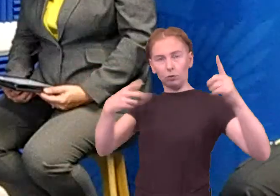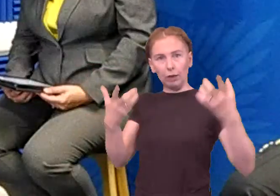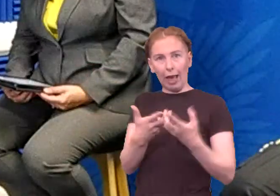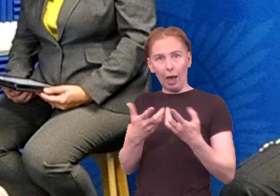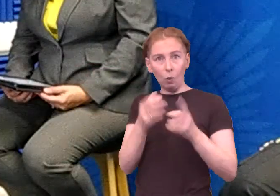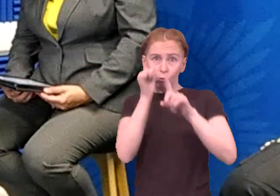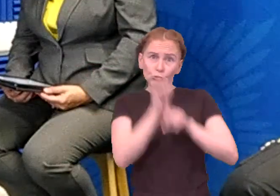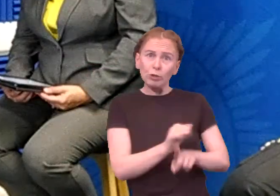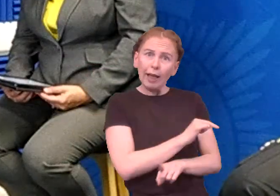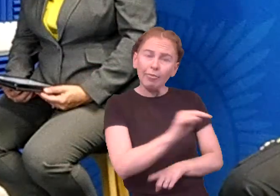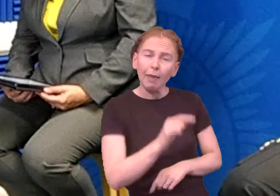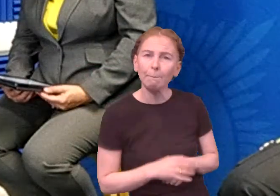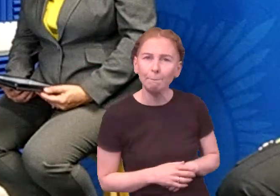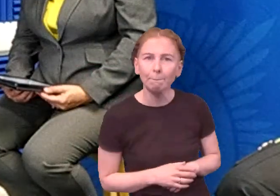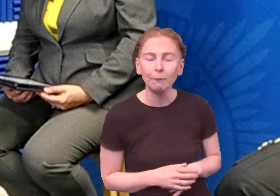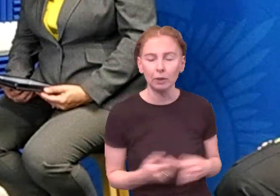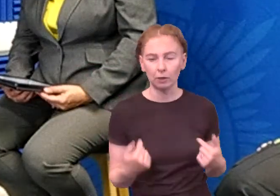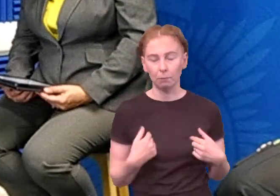that I do.